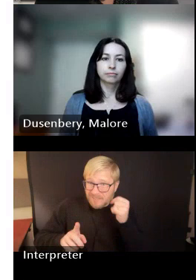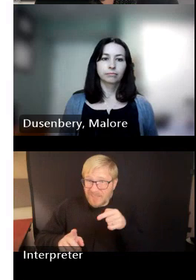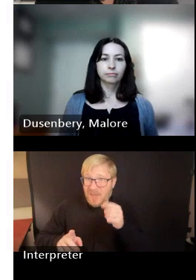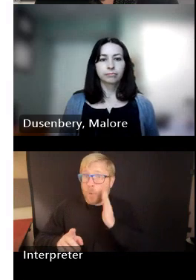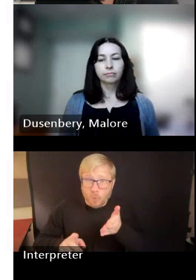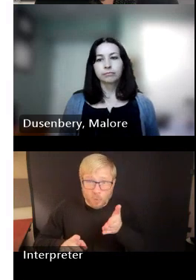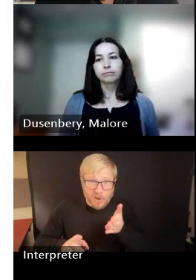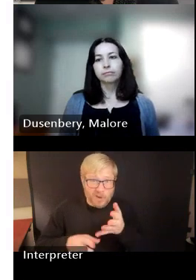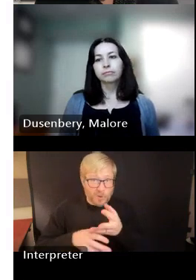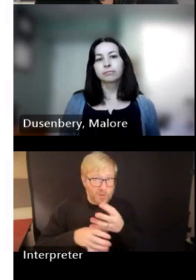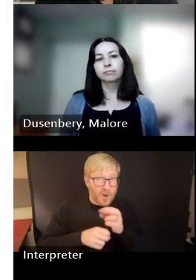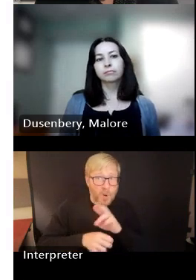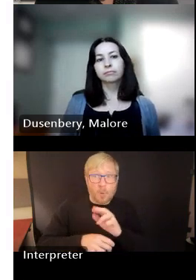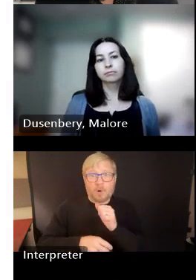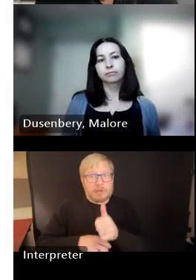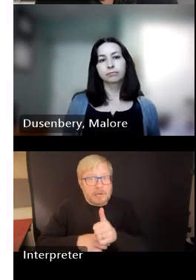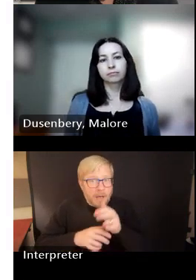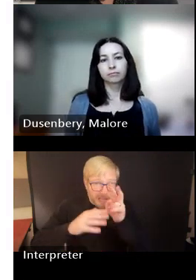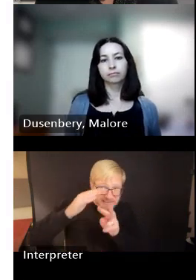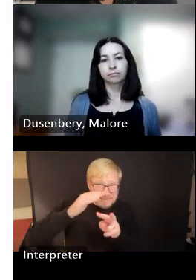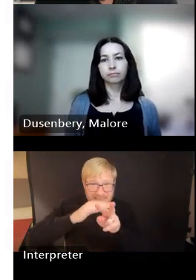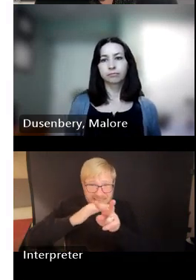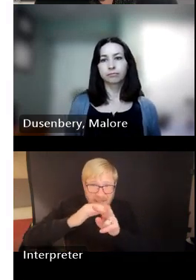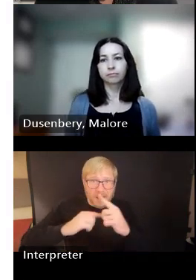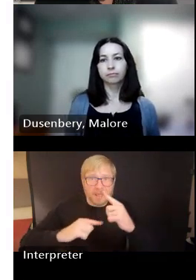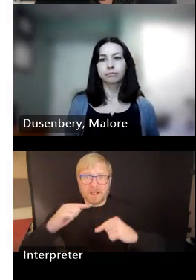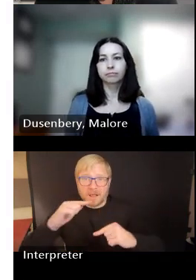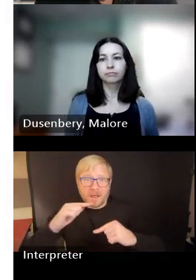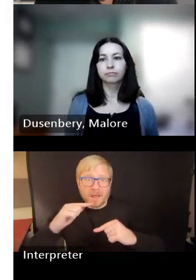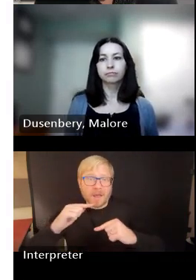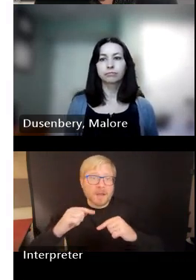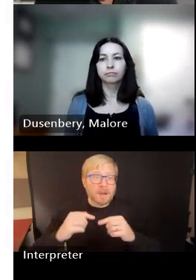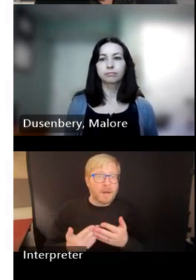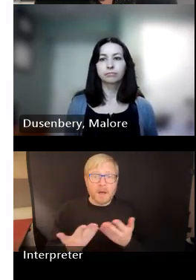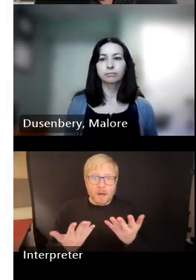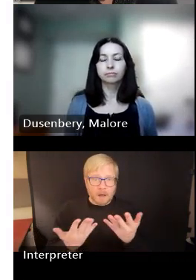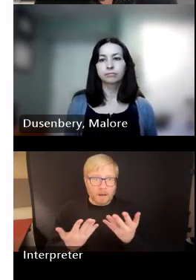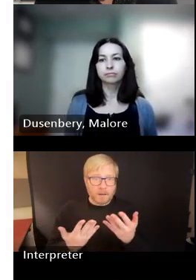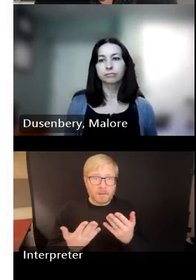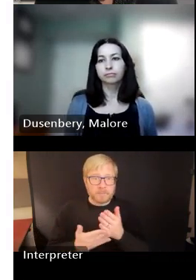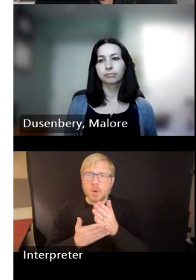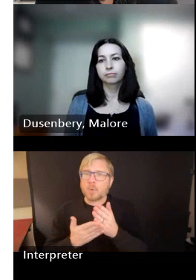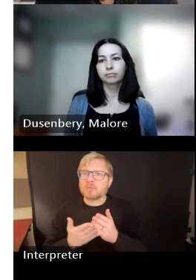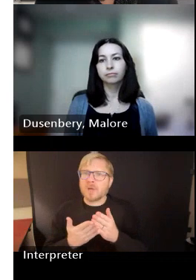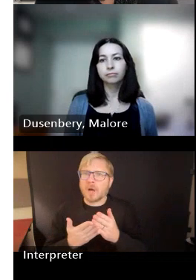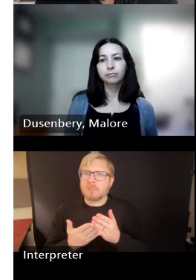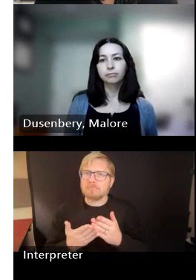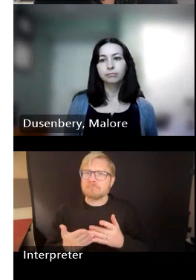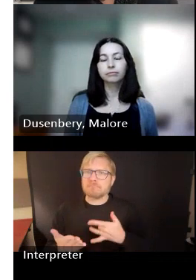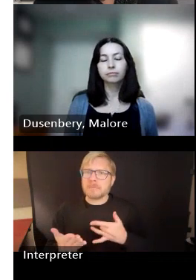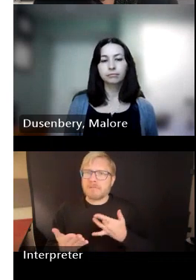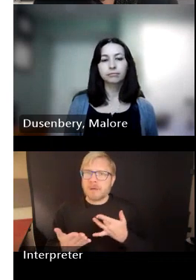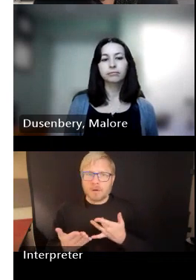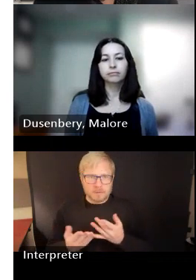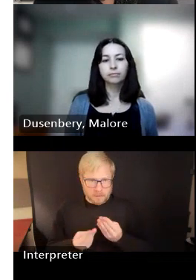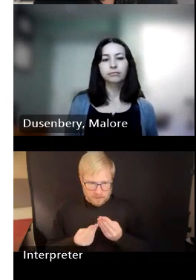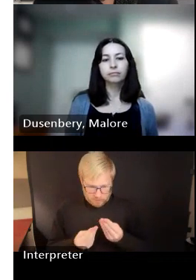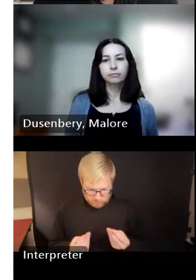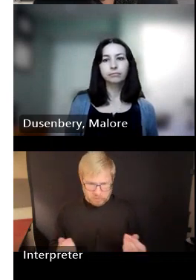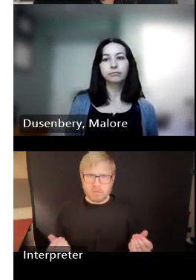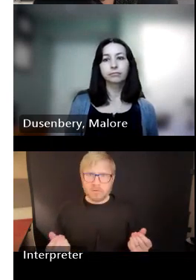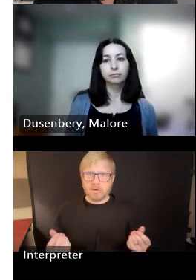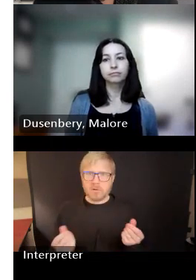Also, a sense of resolution to their case or situation. Some survivors said, I'm still in the process of the